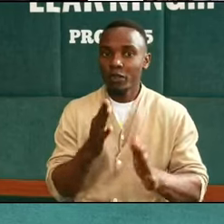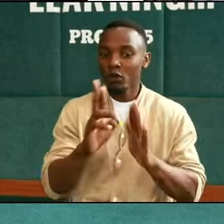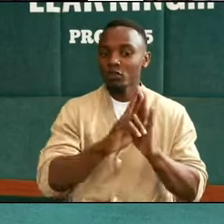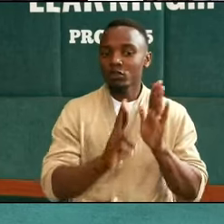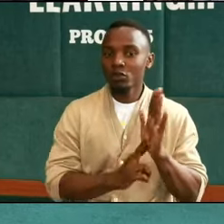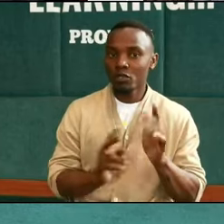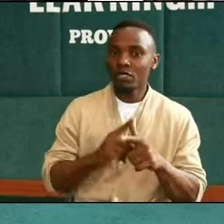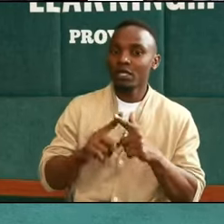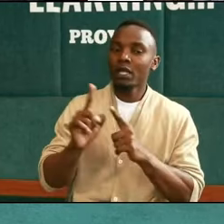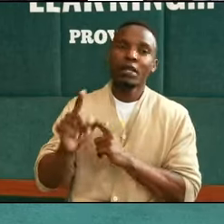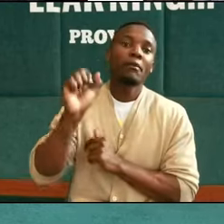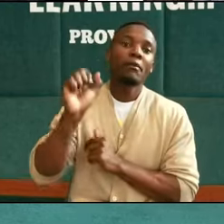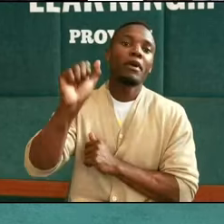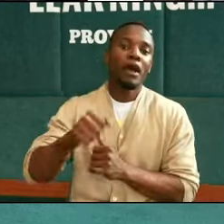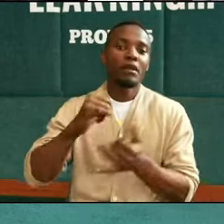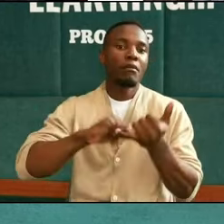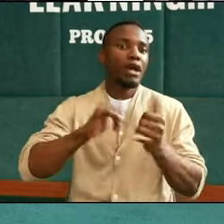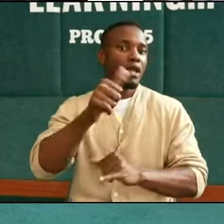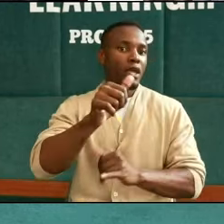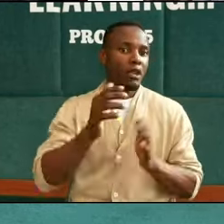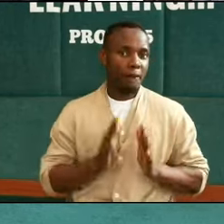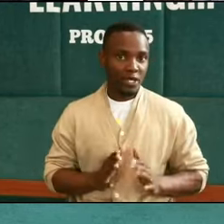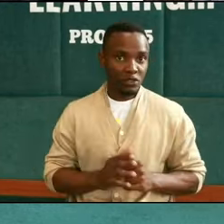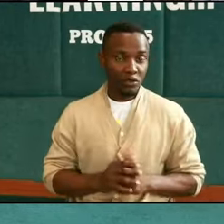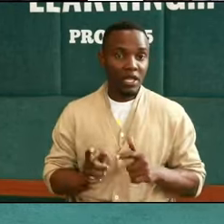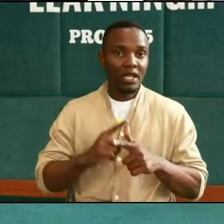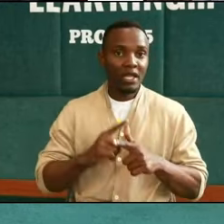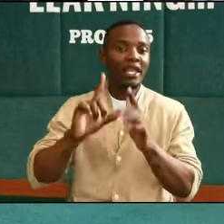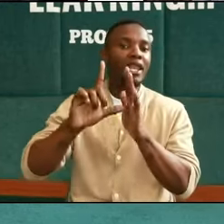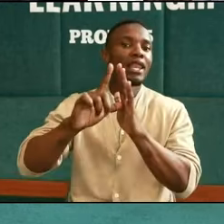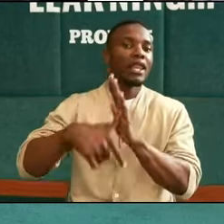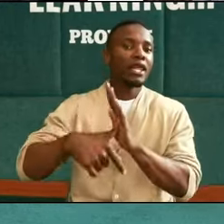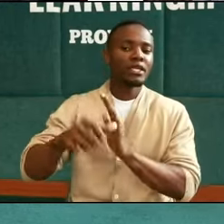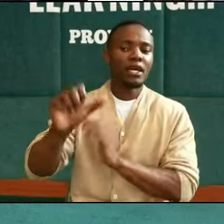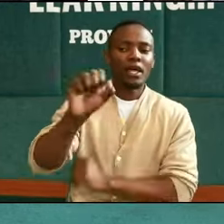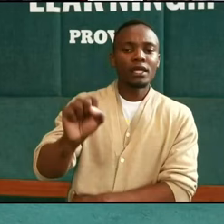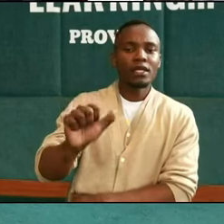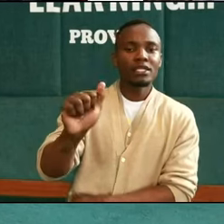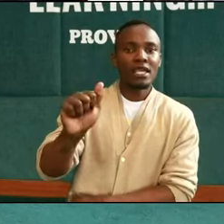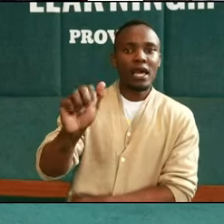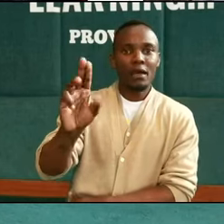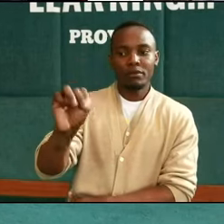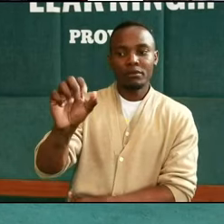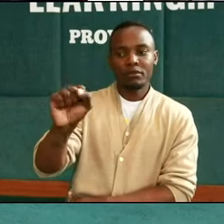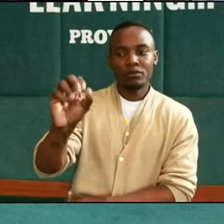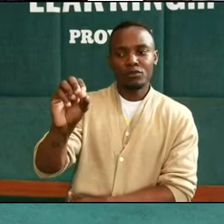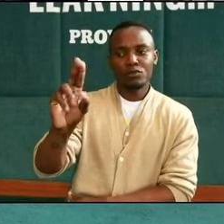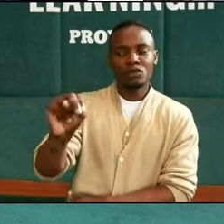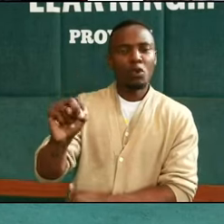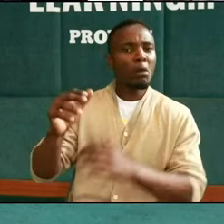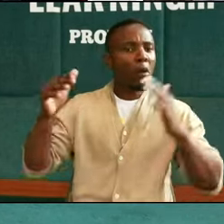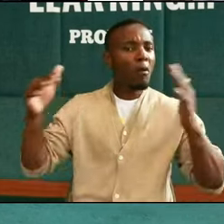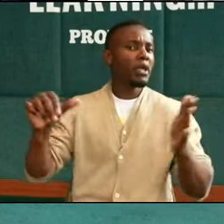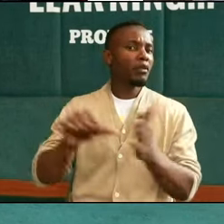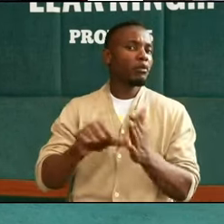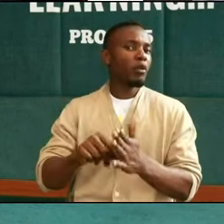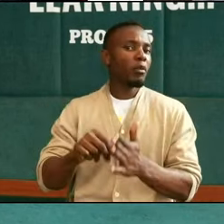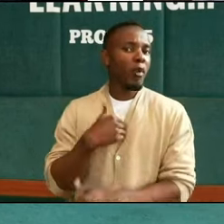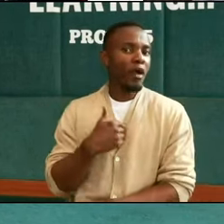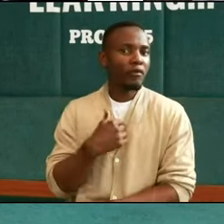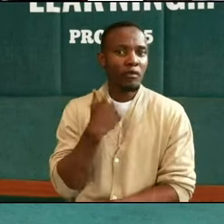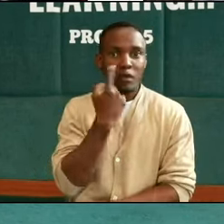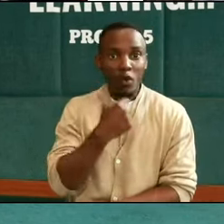do. Now, you remember I've said at the end, Samson got into a big problem. Who knows what problem he got into?